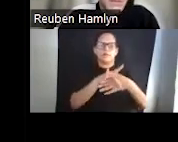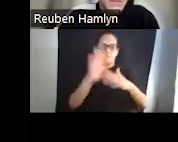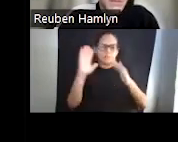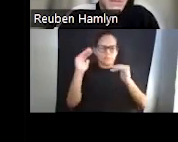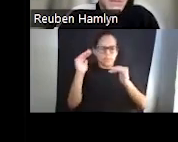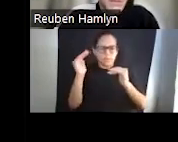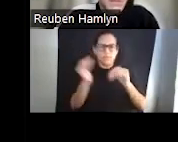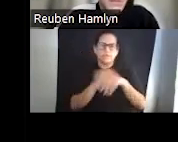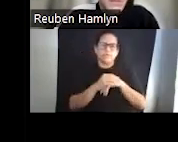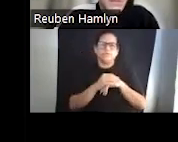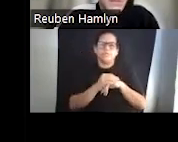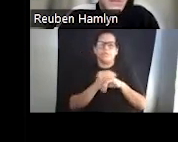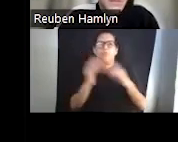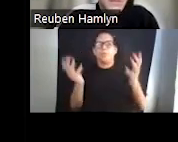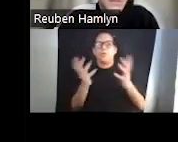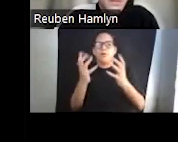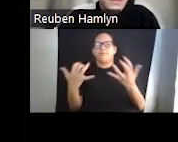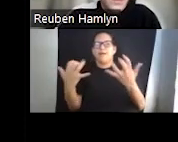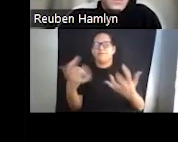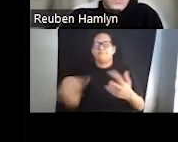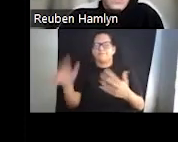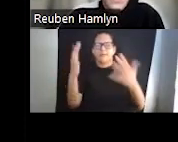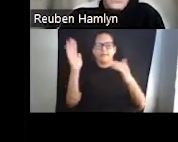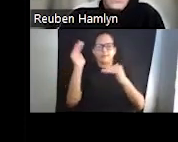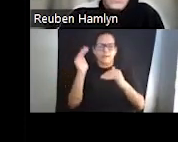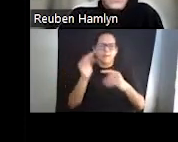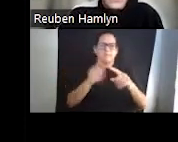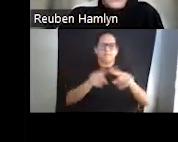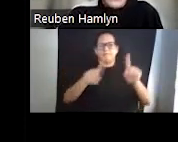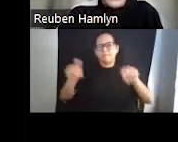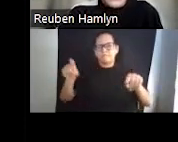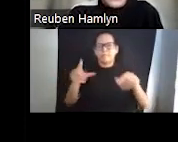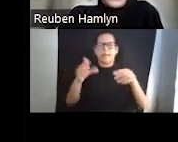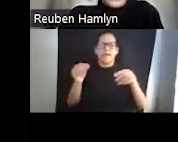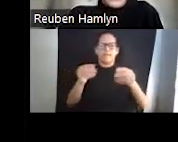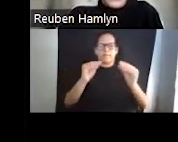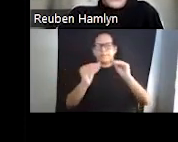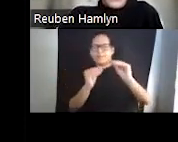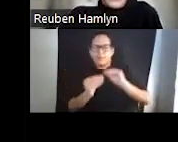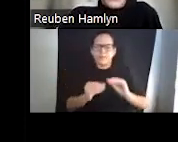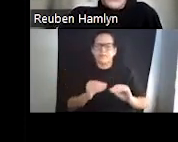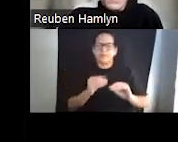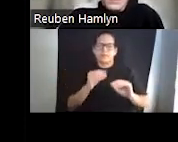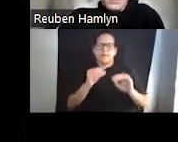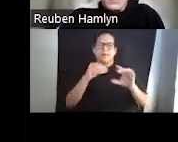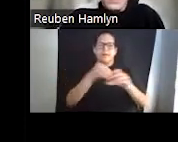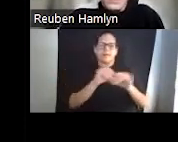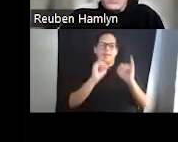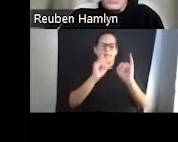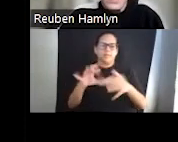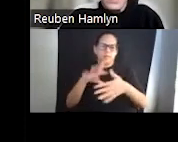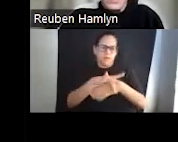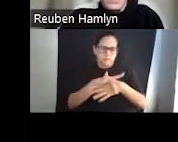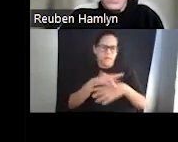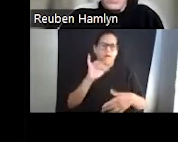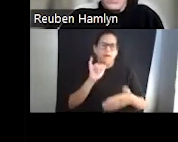right? What does an audience expect about the veracity and the extent of manipulation in the visual content. And that is